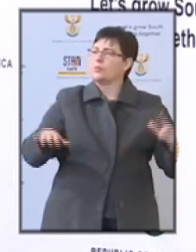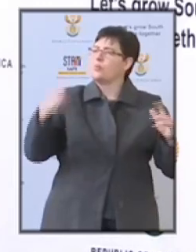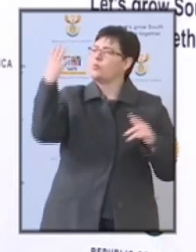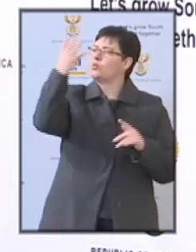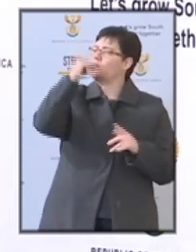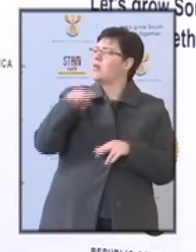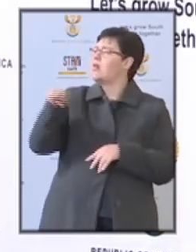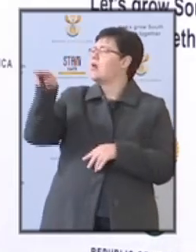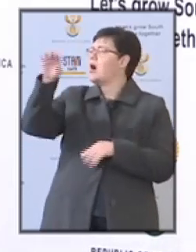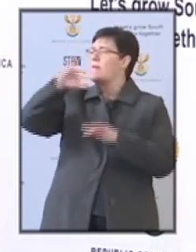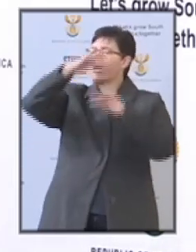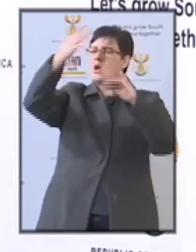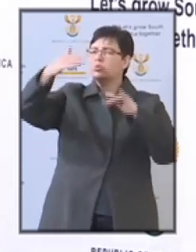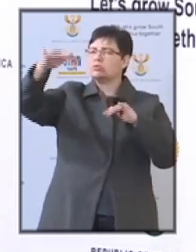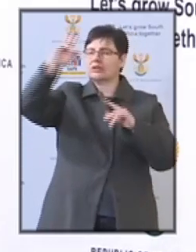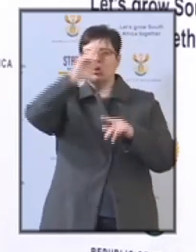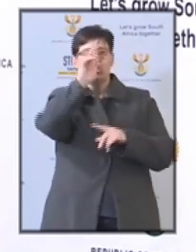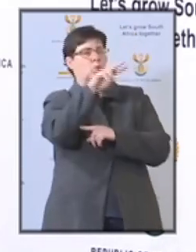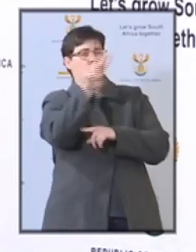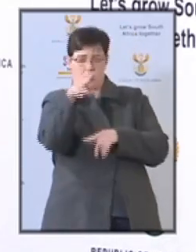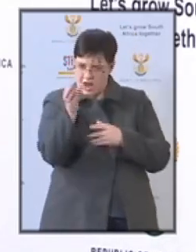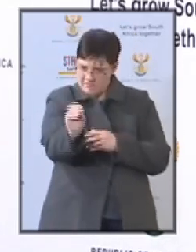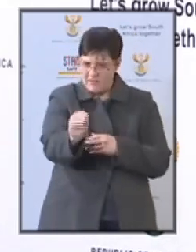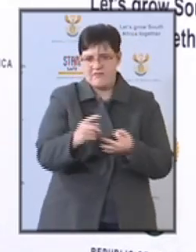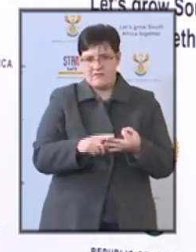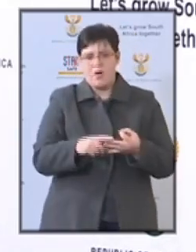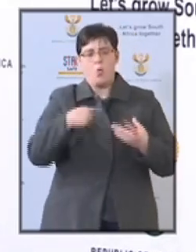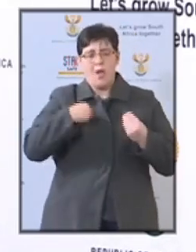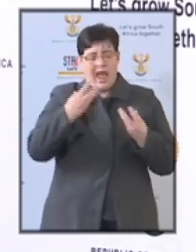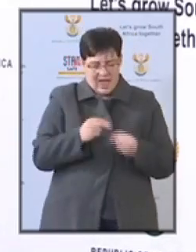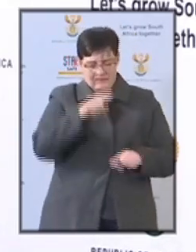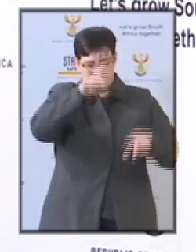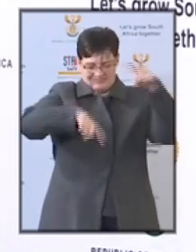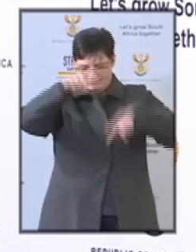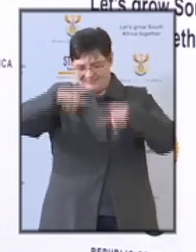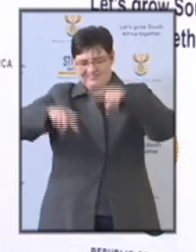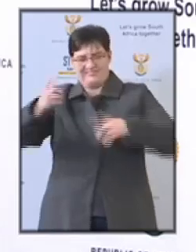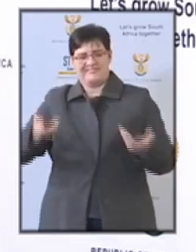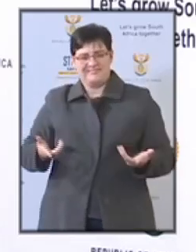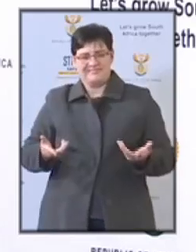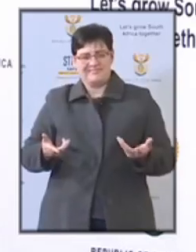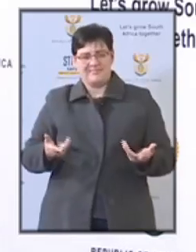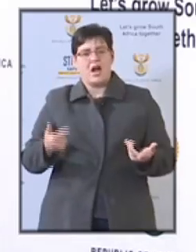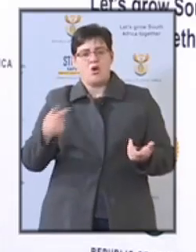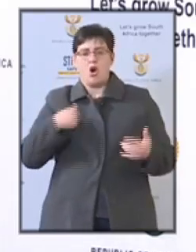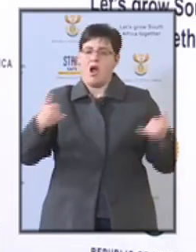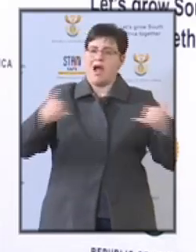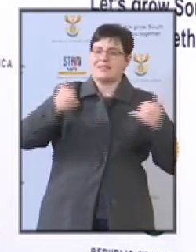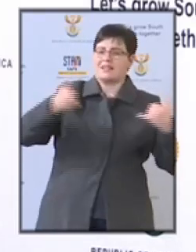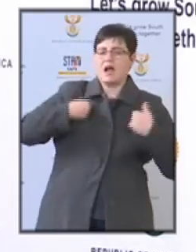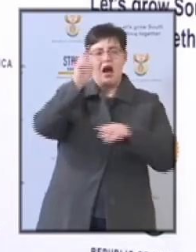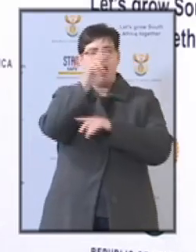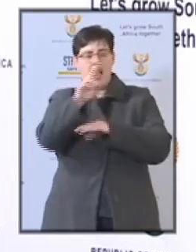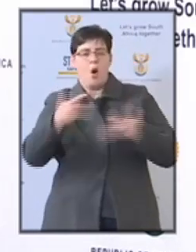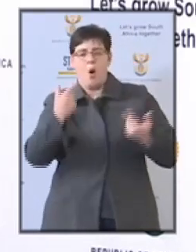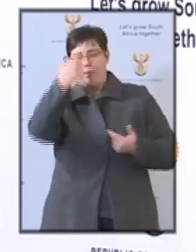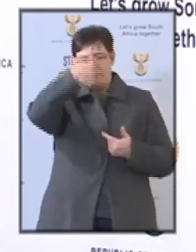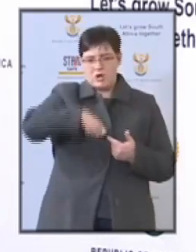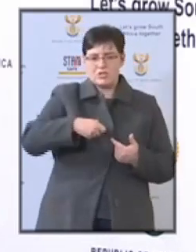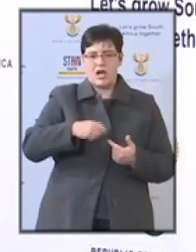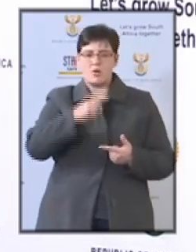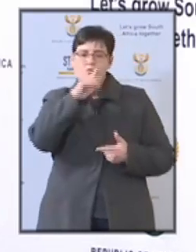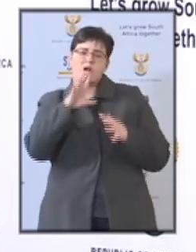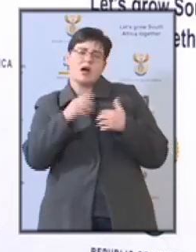that. And because of our diversity in terms of products, you can either, you are an adventurer, or you are a person that